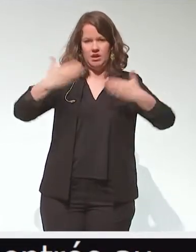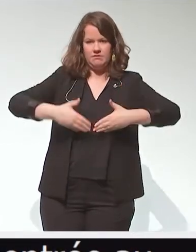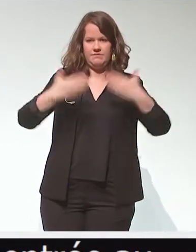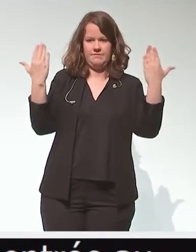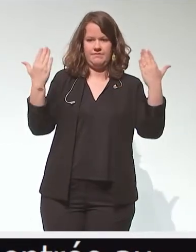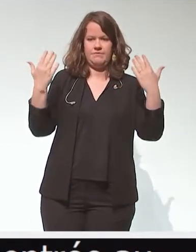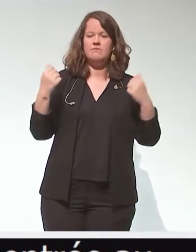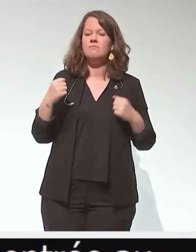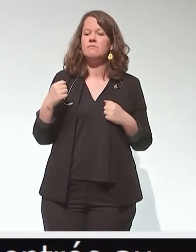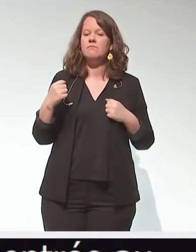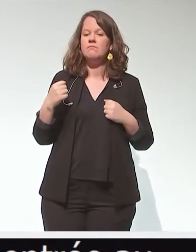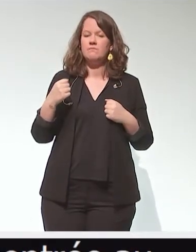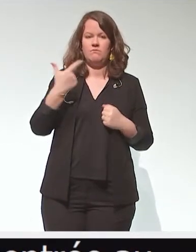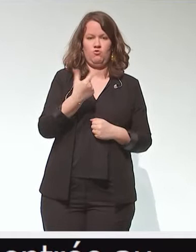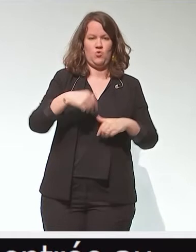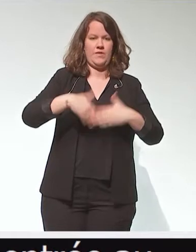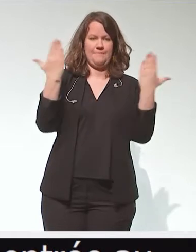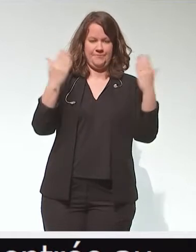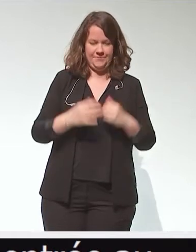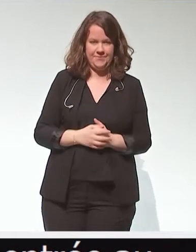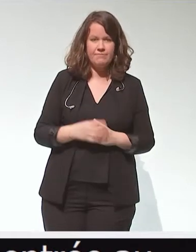So let's turn that into an EU-wide driver.